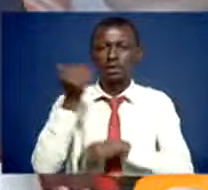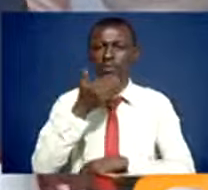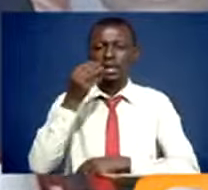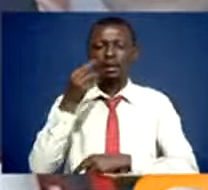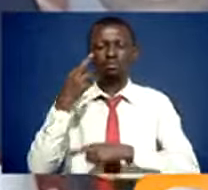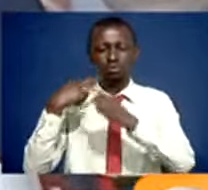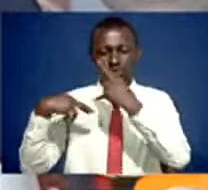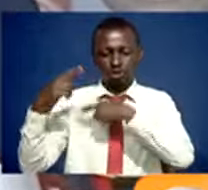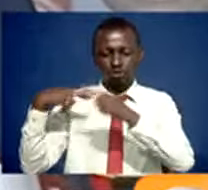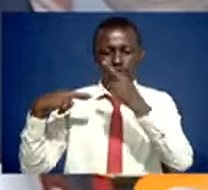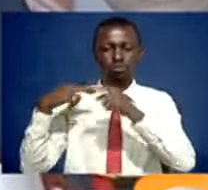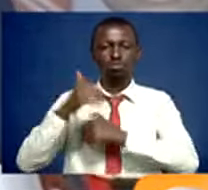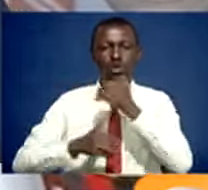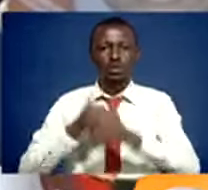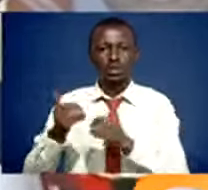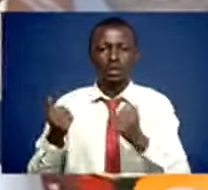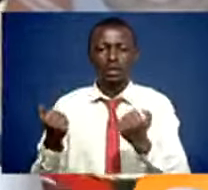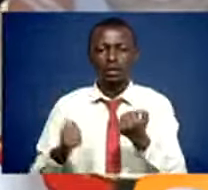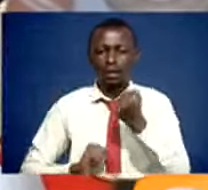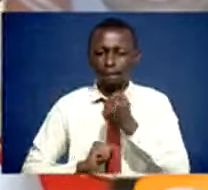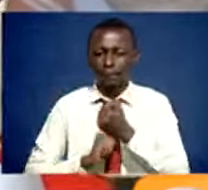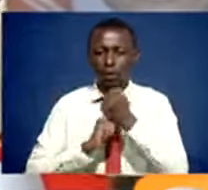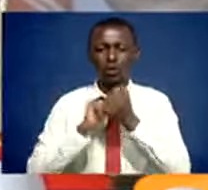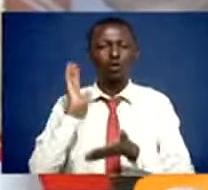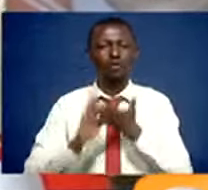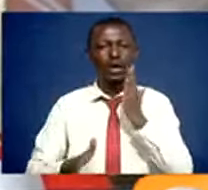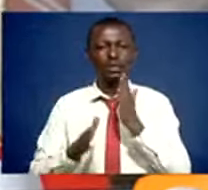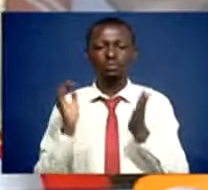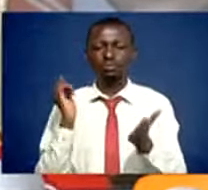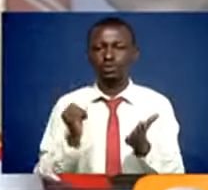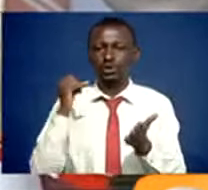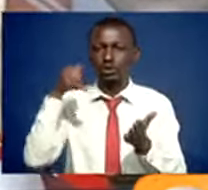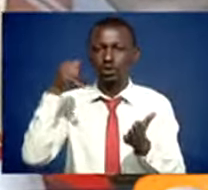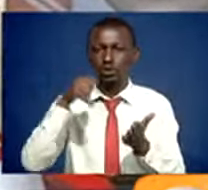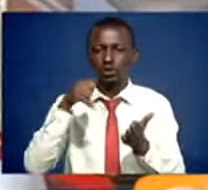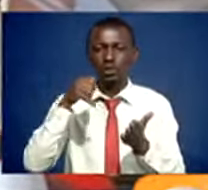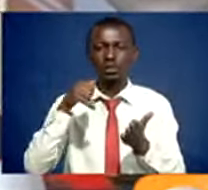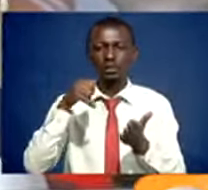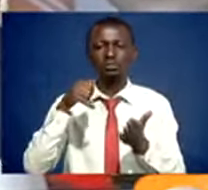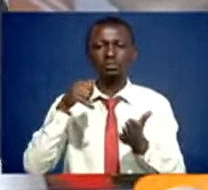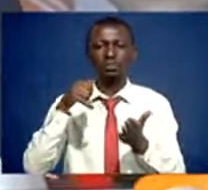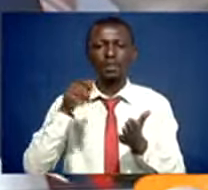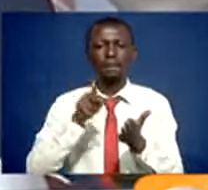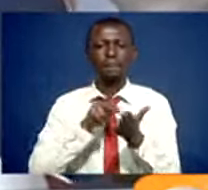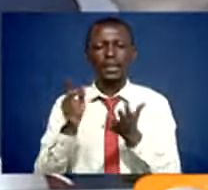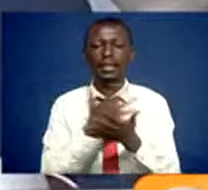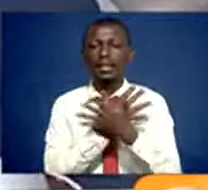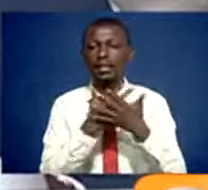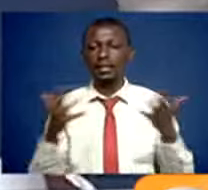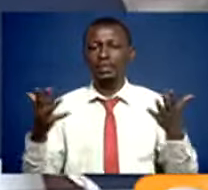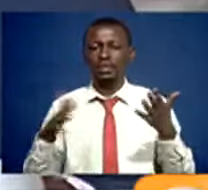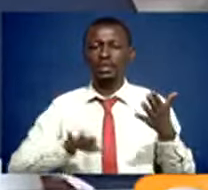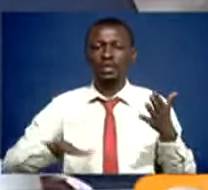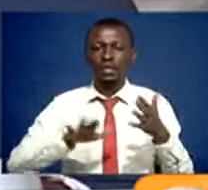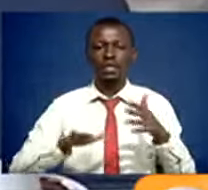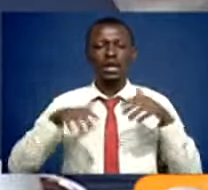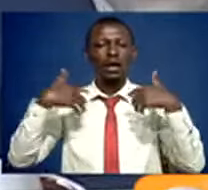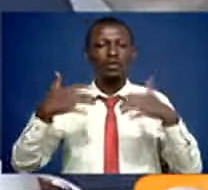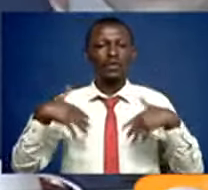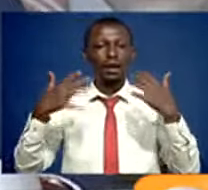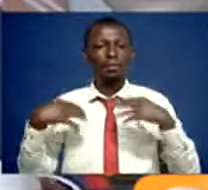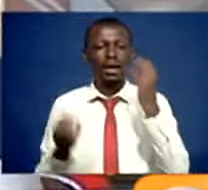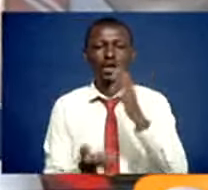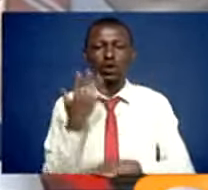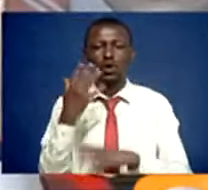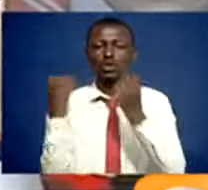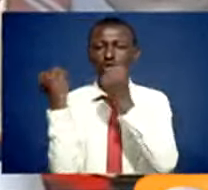process and to incorporate proceeds from byproducts in the scheme. As part of our commitment